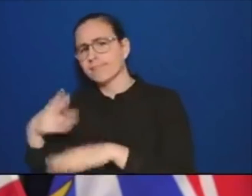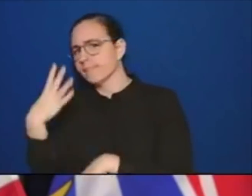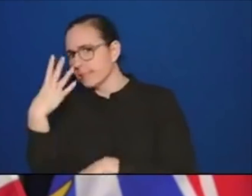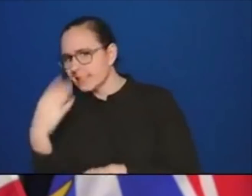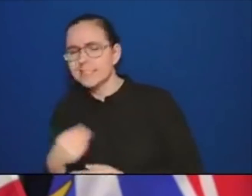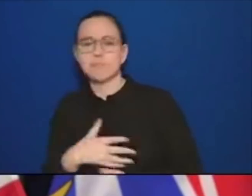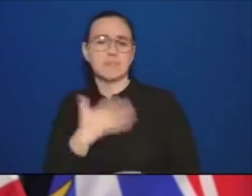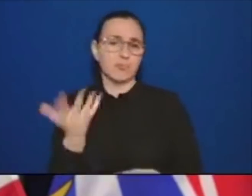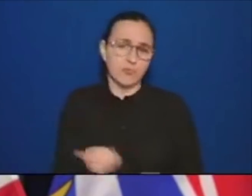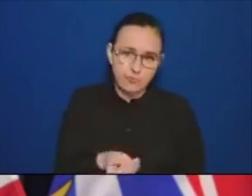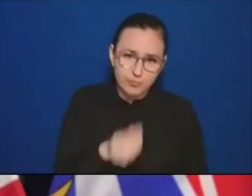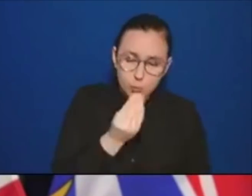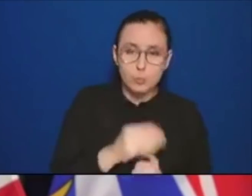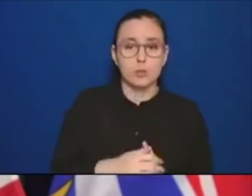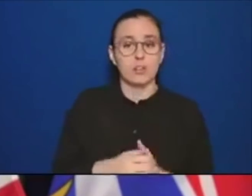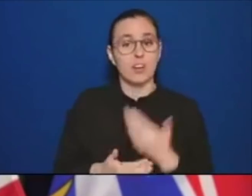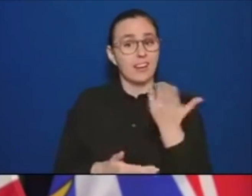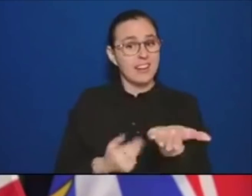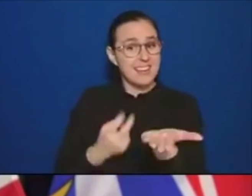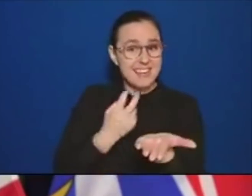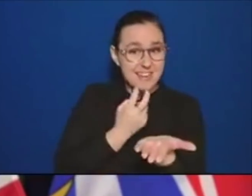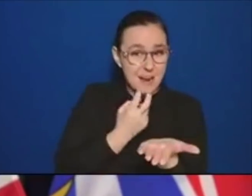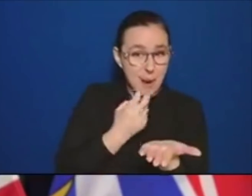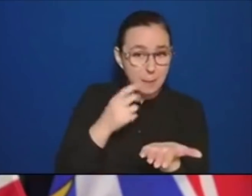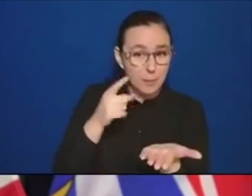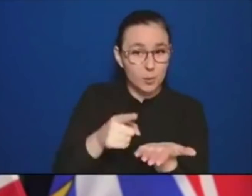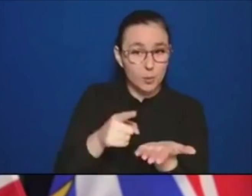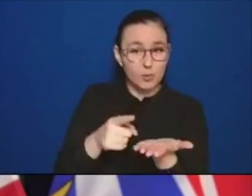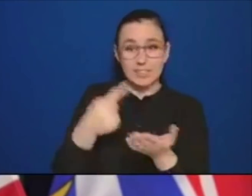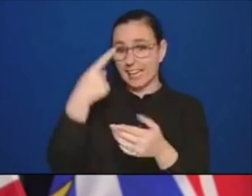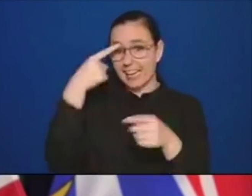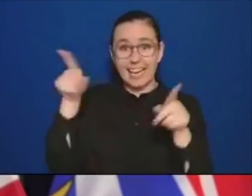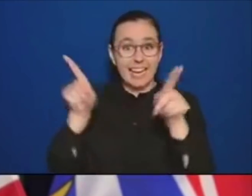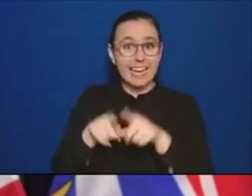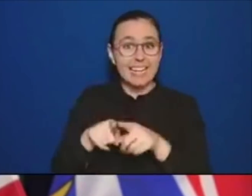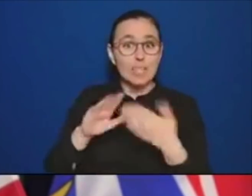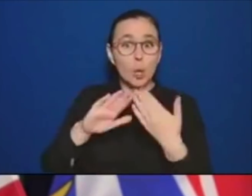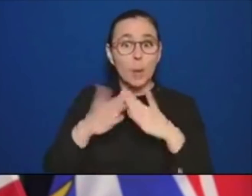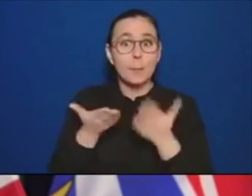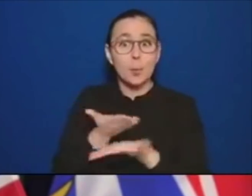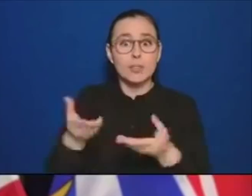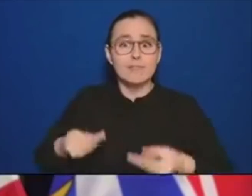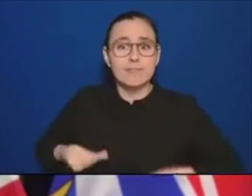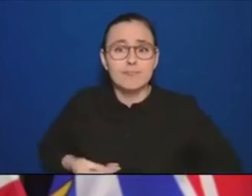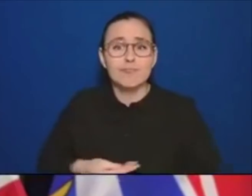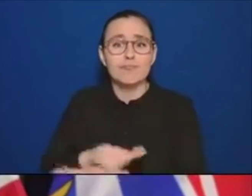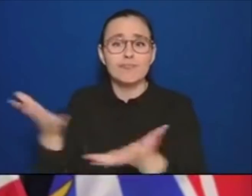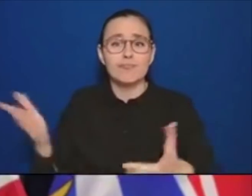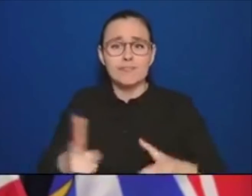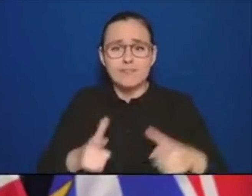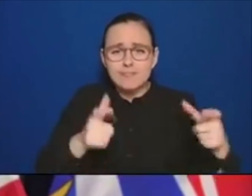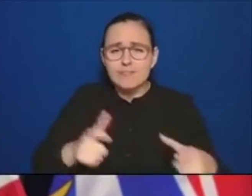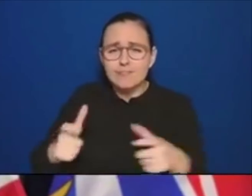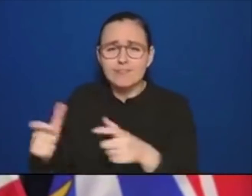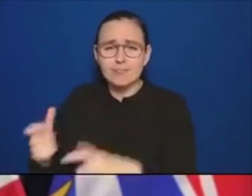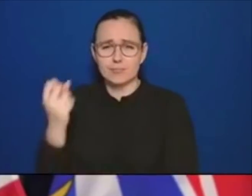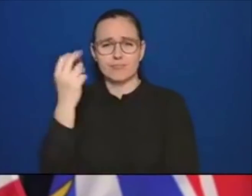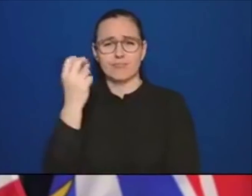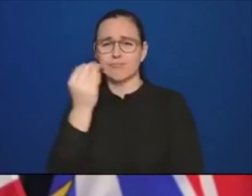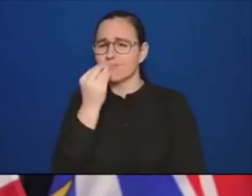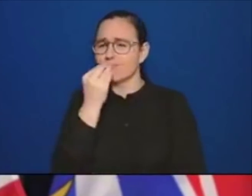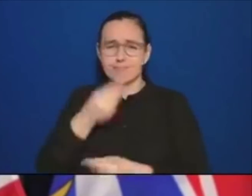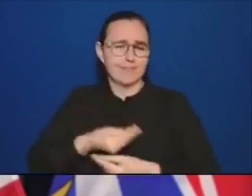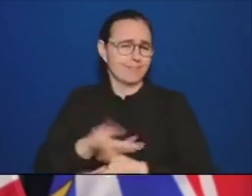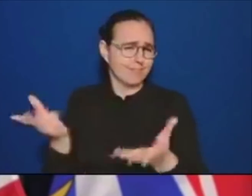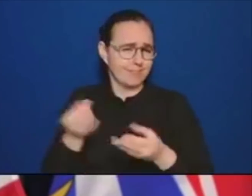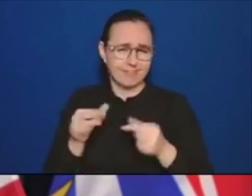was serving up to 200 meals a day to stranded truckers. These are the things, the moments where British Columbians came